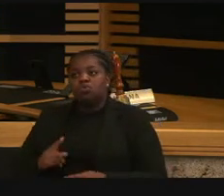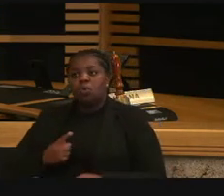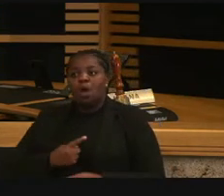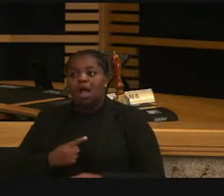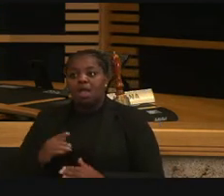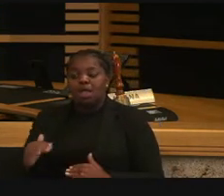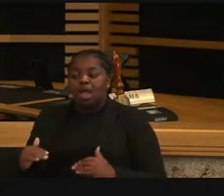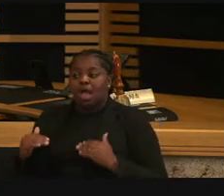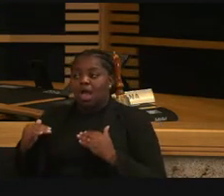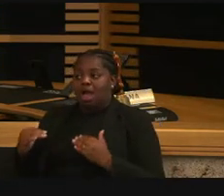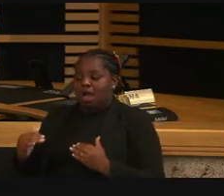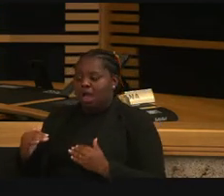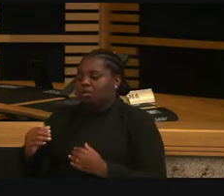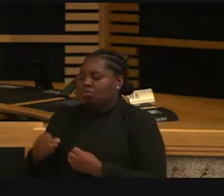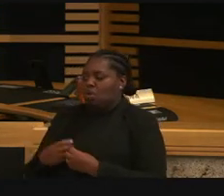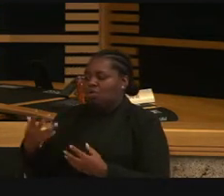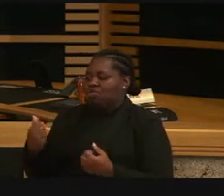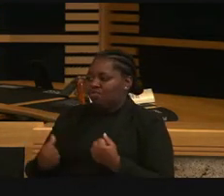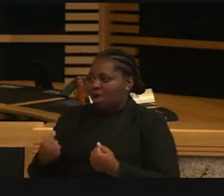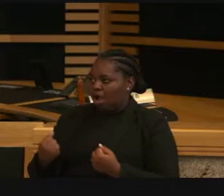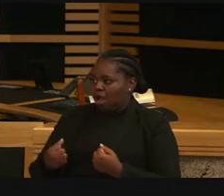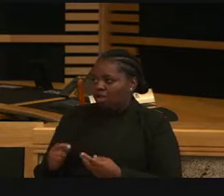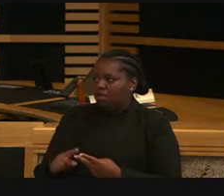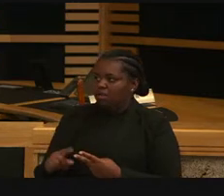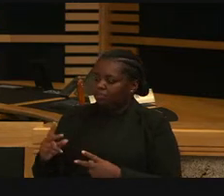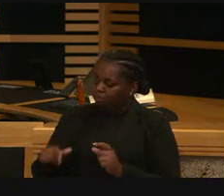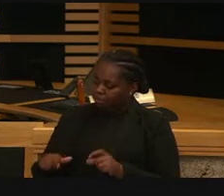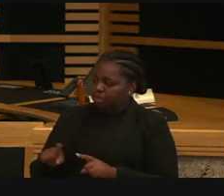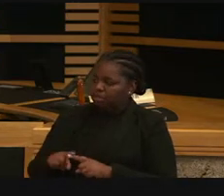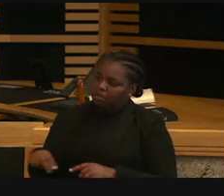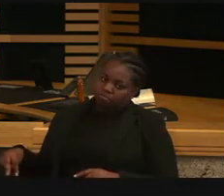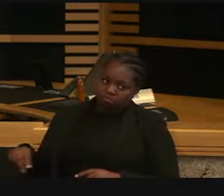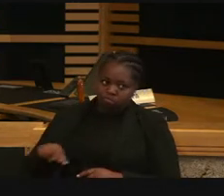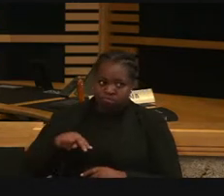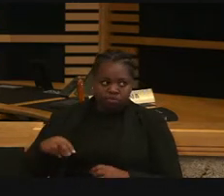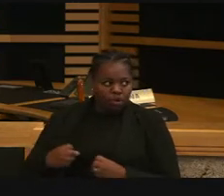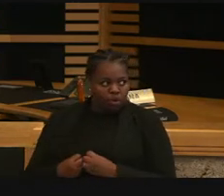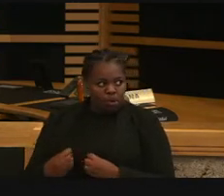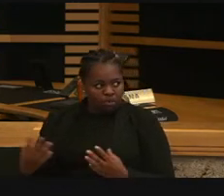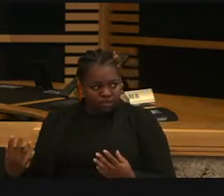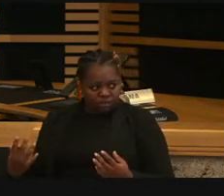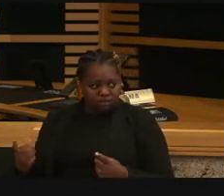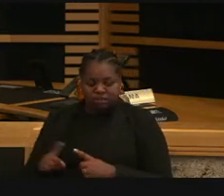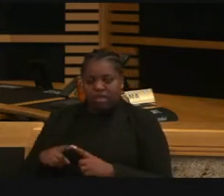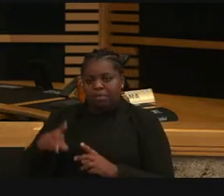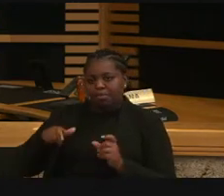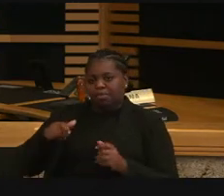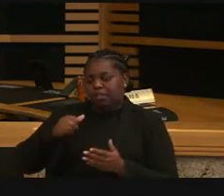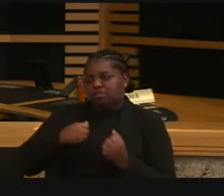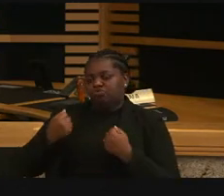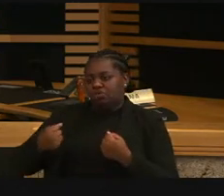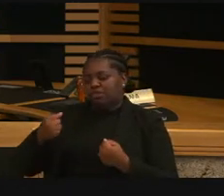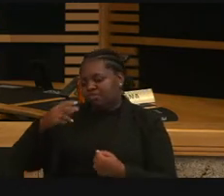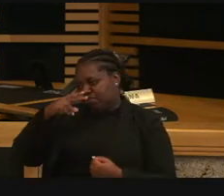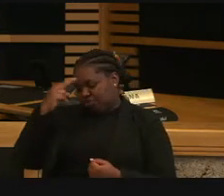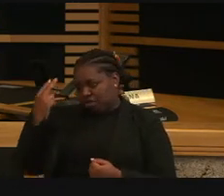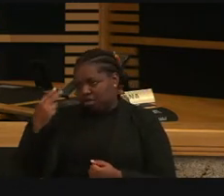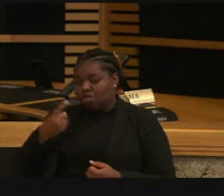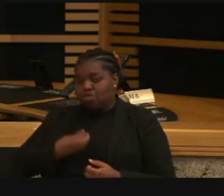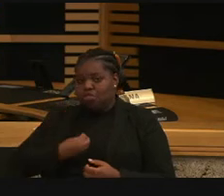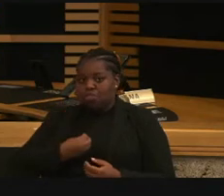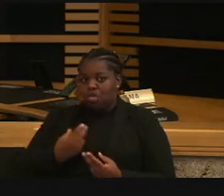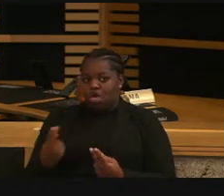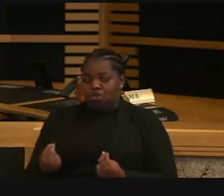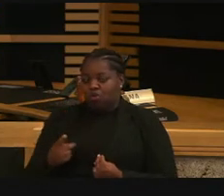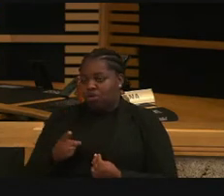high volumes of vehicles and pedestrians, as well as more elderly drivers. A new generation of young